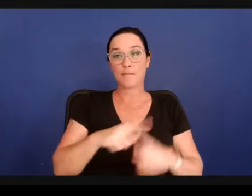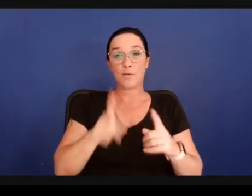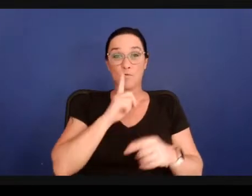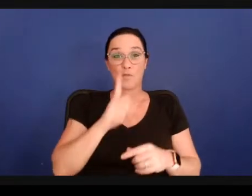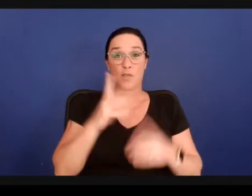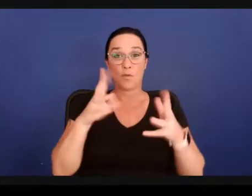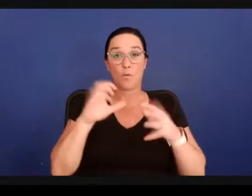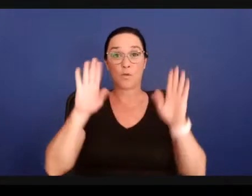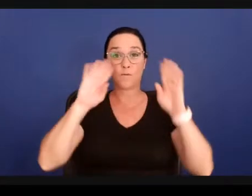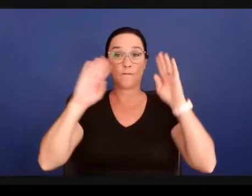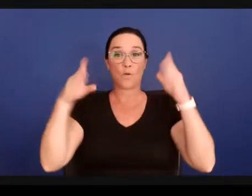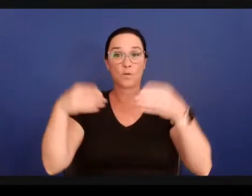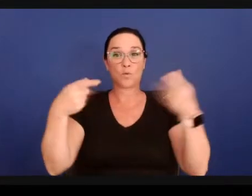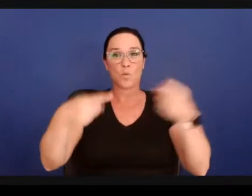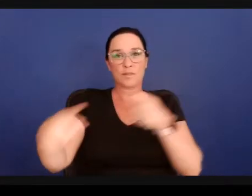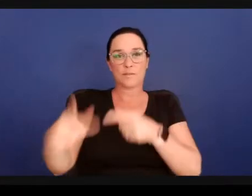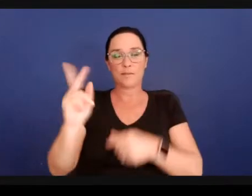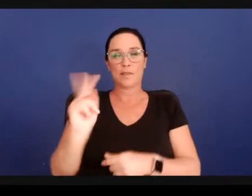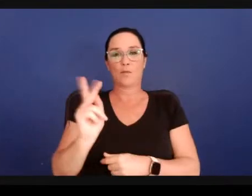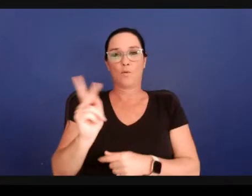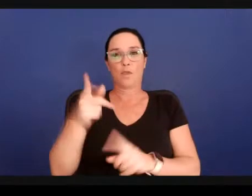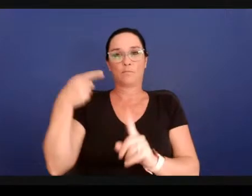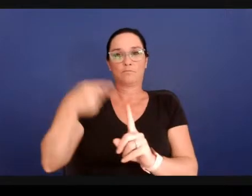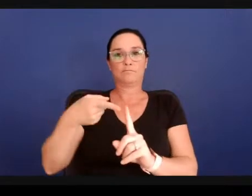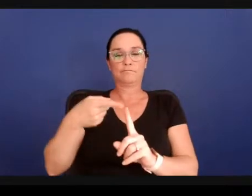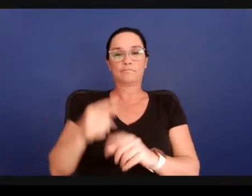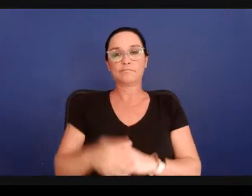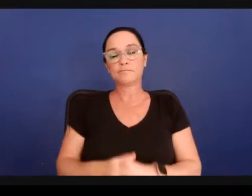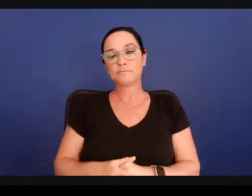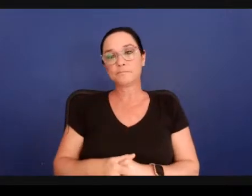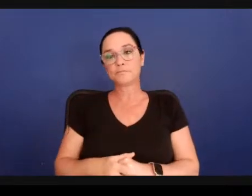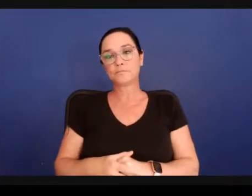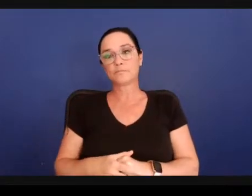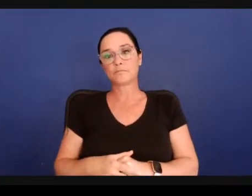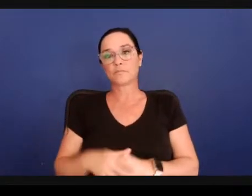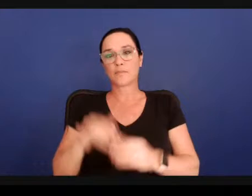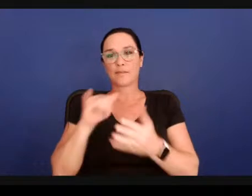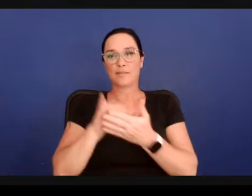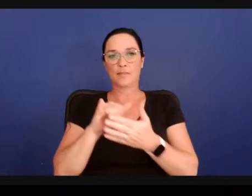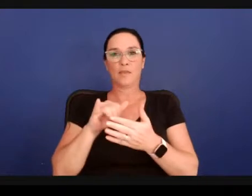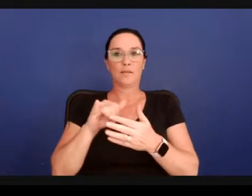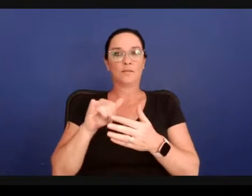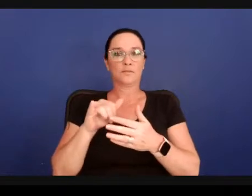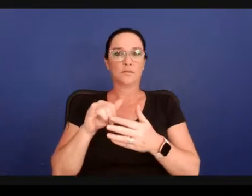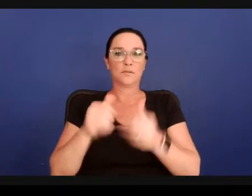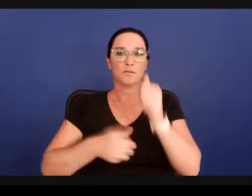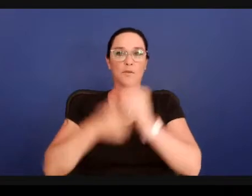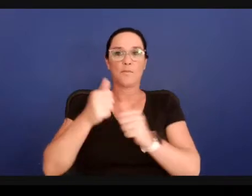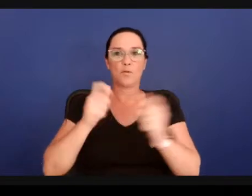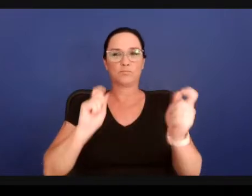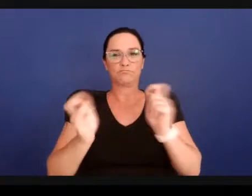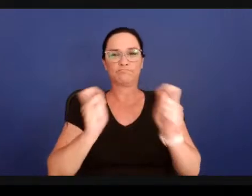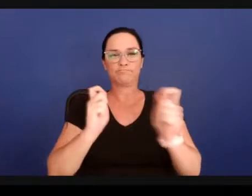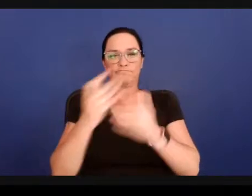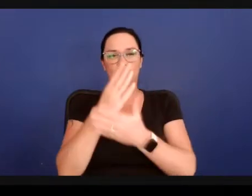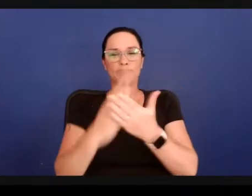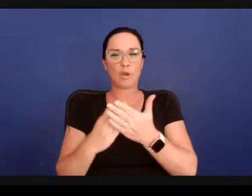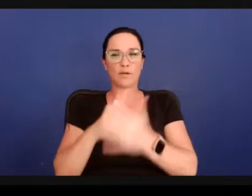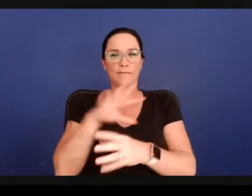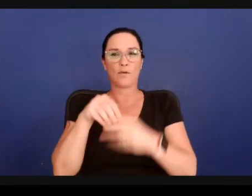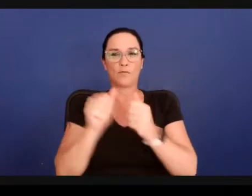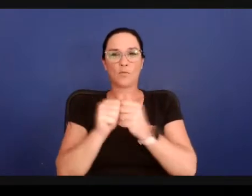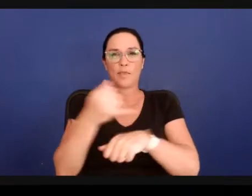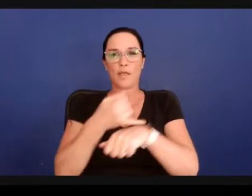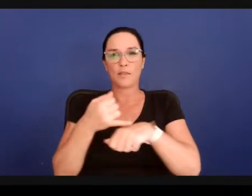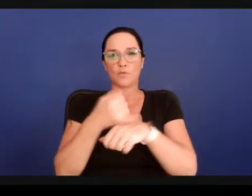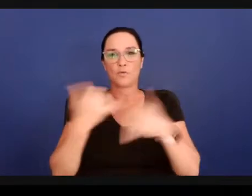focus on what's happening in Kilauea here, being the most dynamic part of the island today. Still, because of